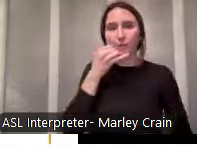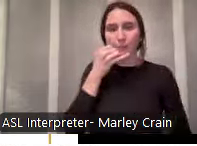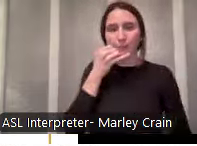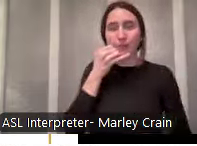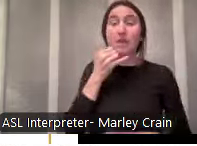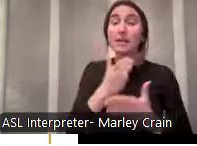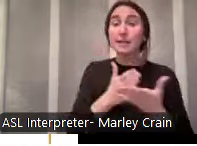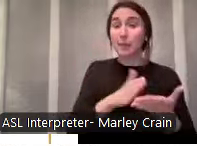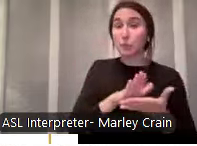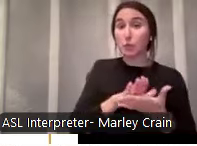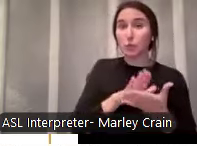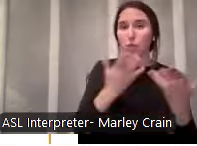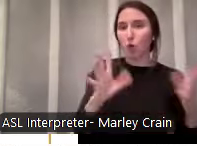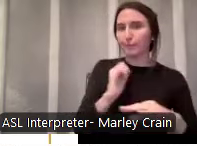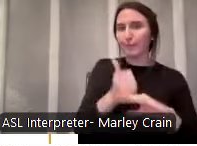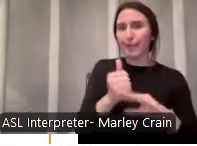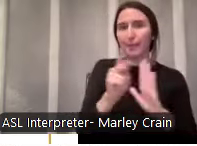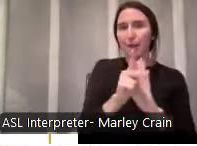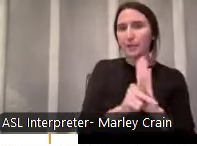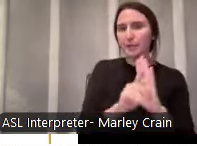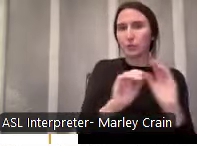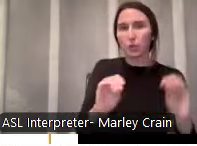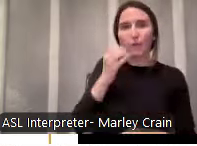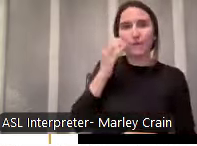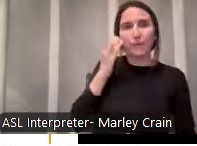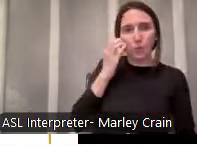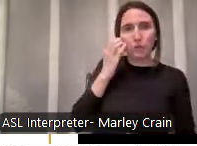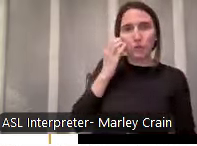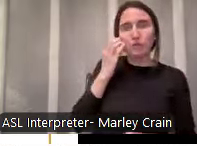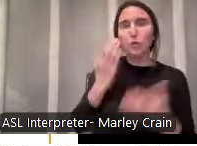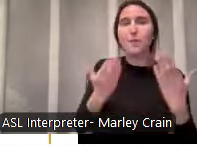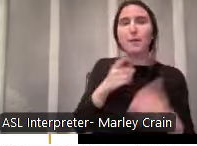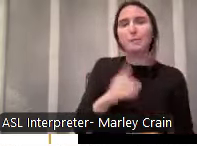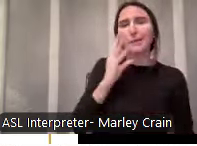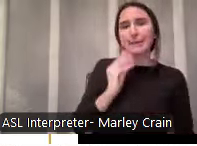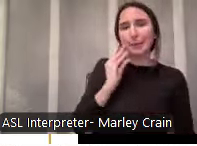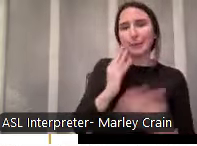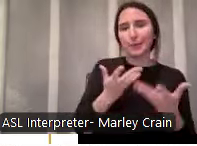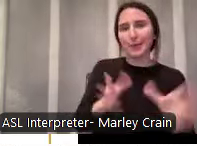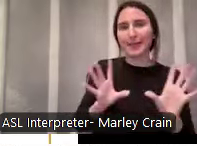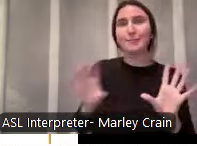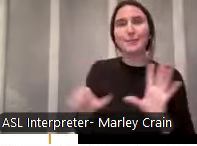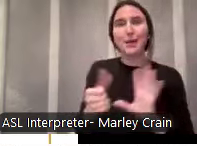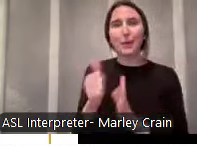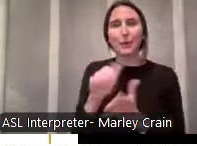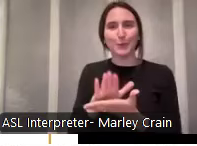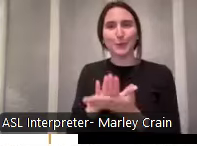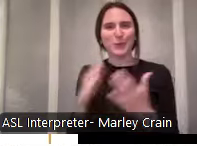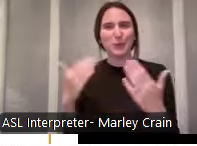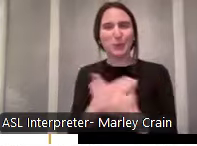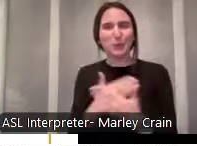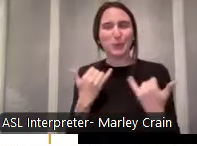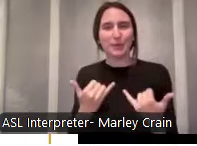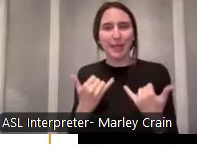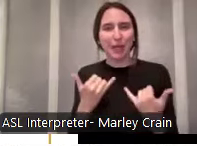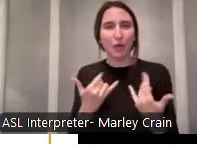not be new for you, but if it is, one thing to know is that there's no devices allowed. A student can't have a